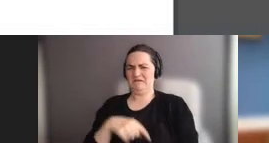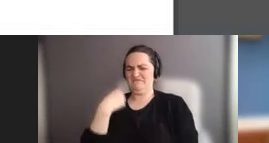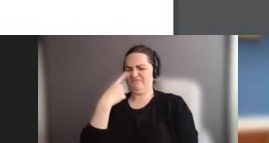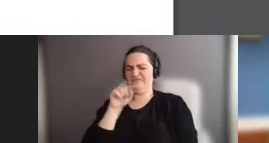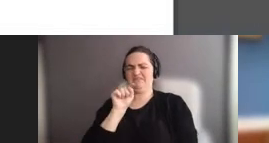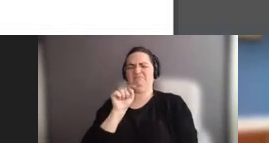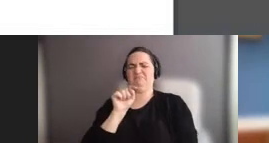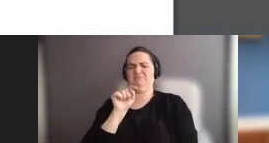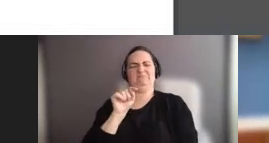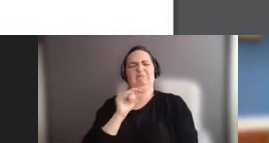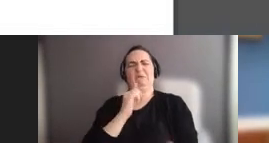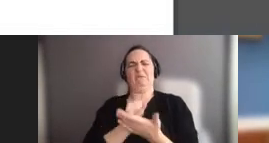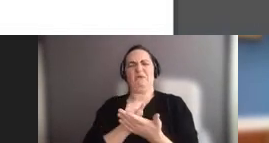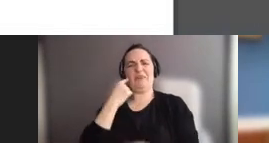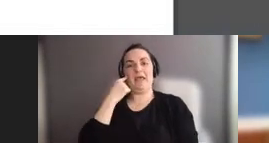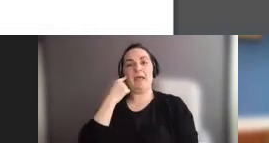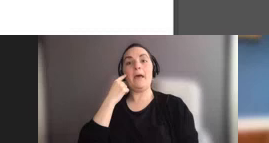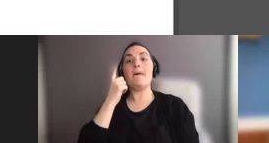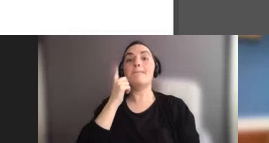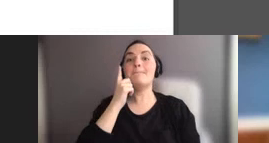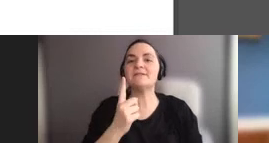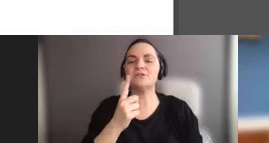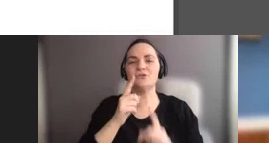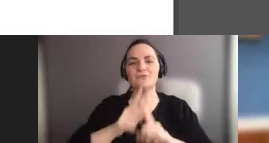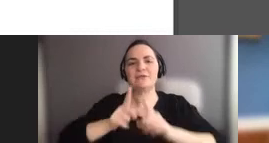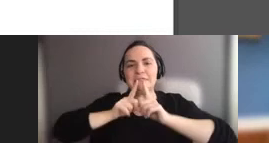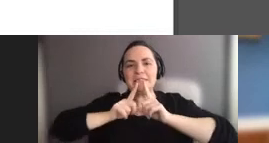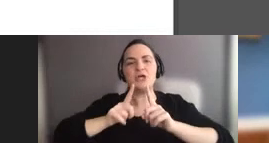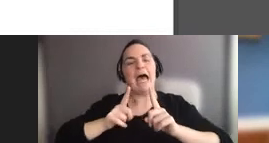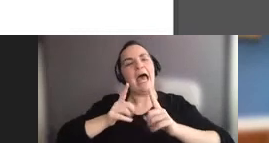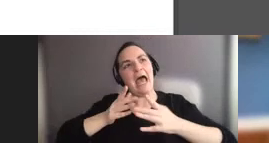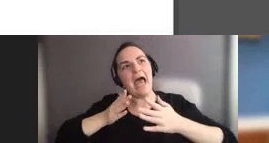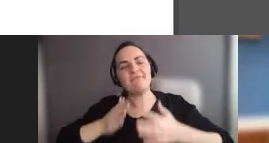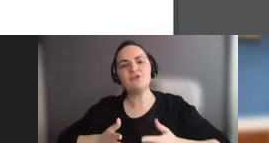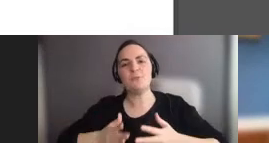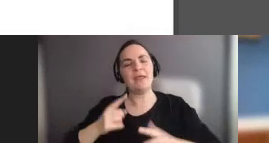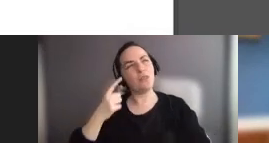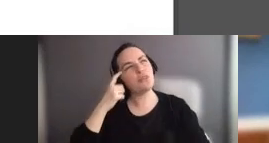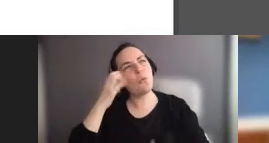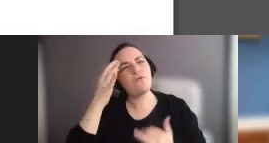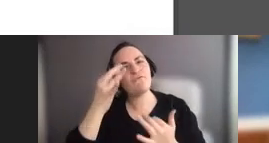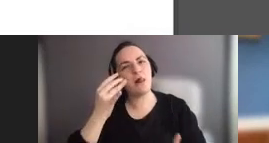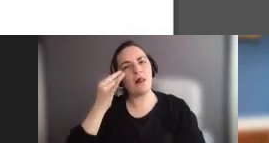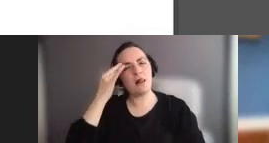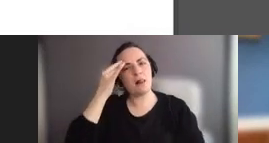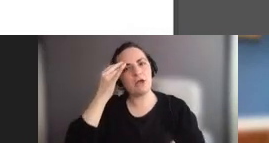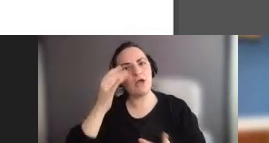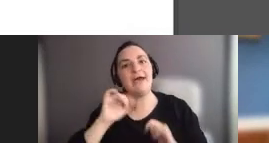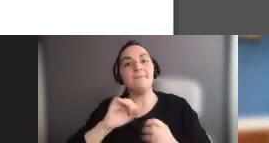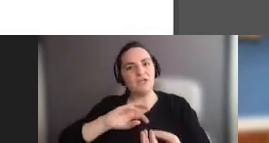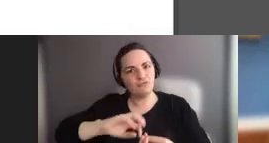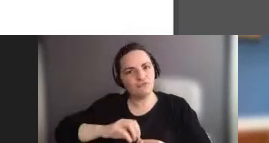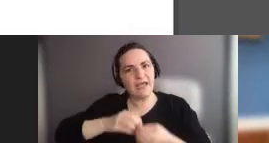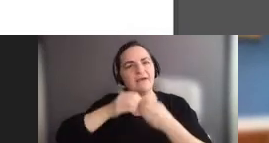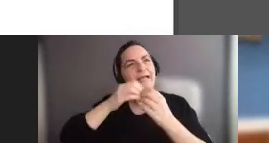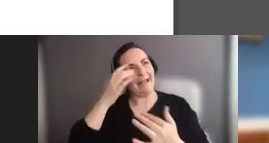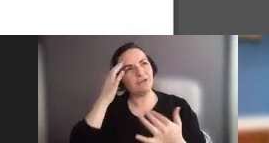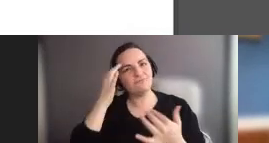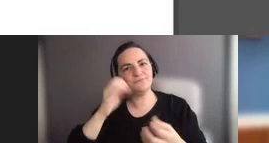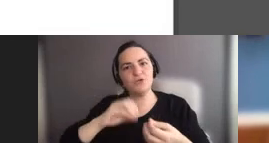thoughtful, constructive, sensitive, and to take some time to think about what's actually going on in